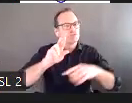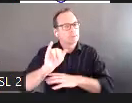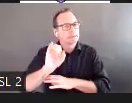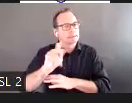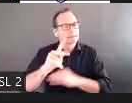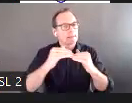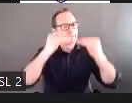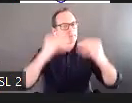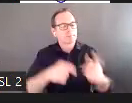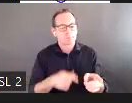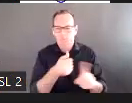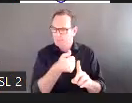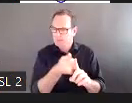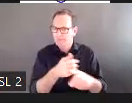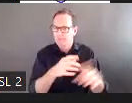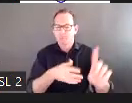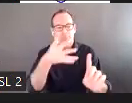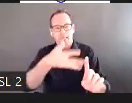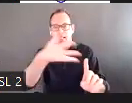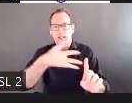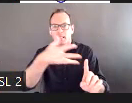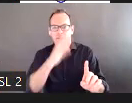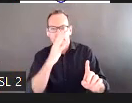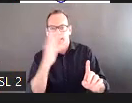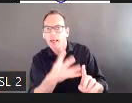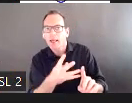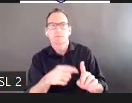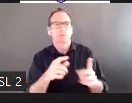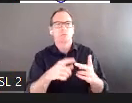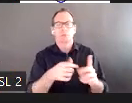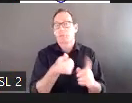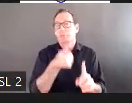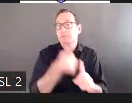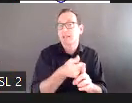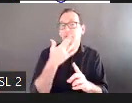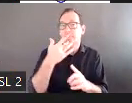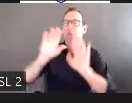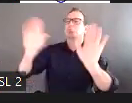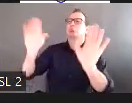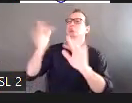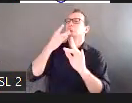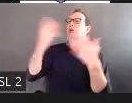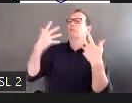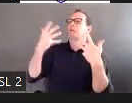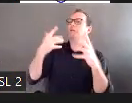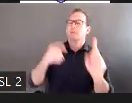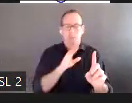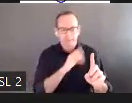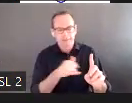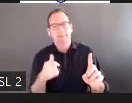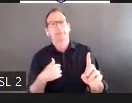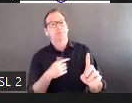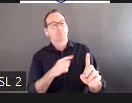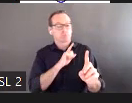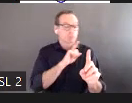a neglect situation? Is it a self-neglect type situation? We're involved in going out as investigators and